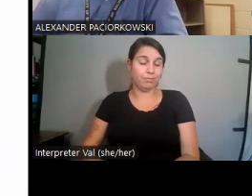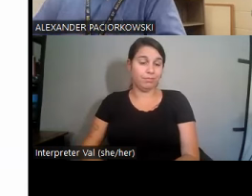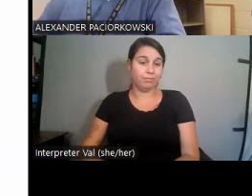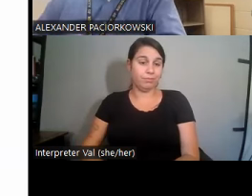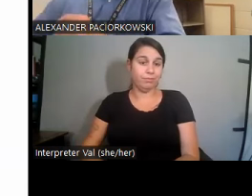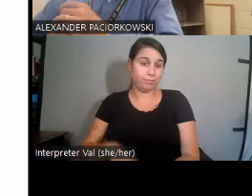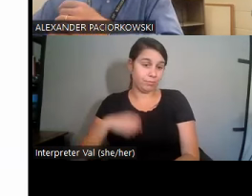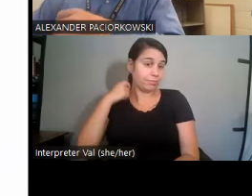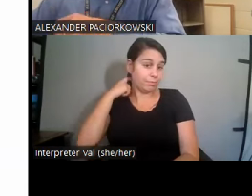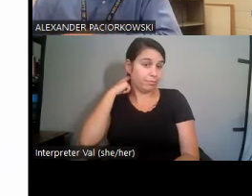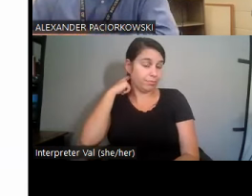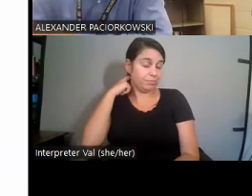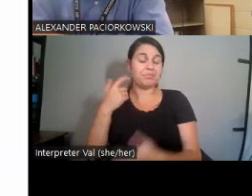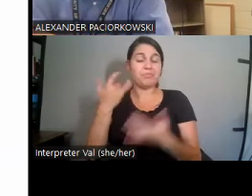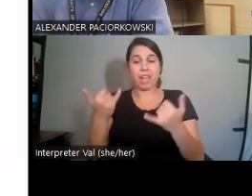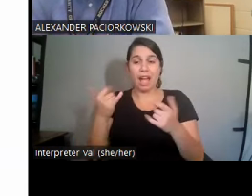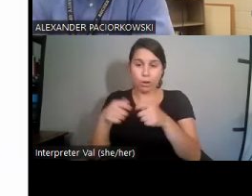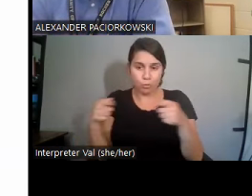In conclusion,